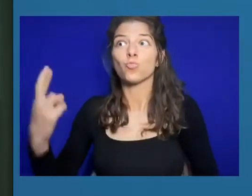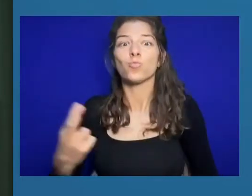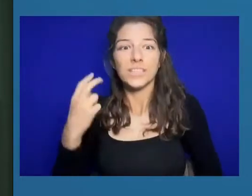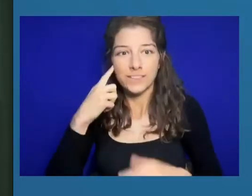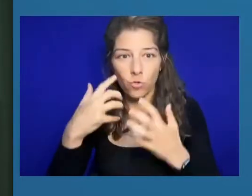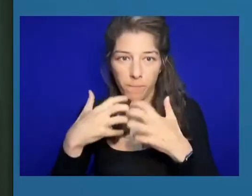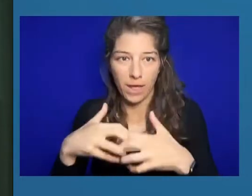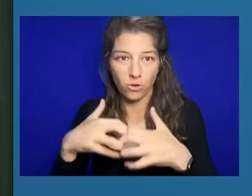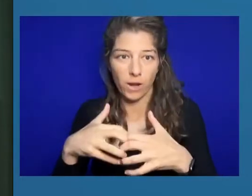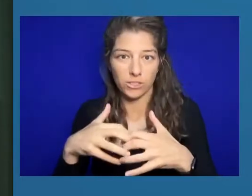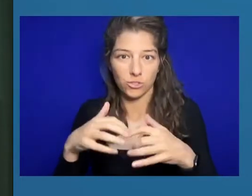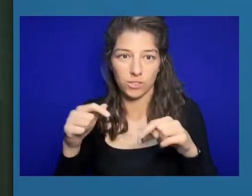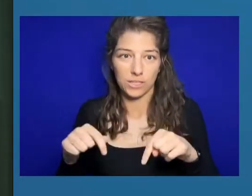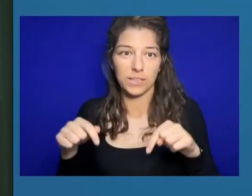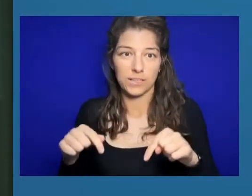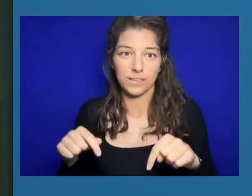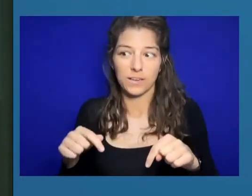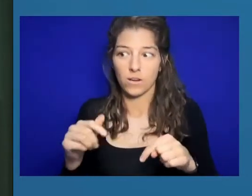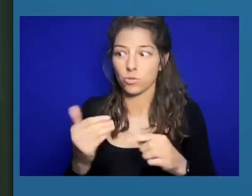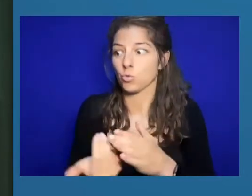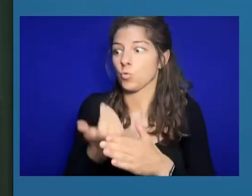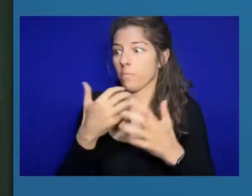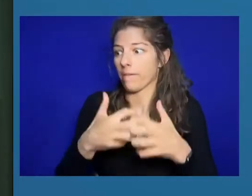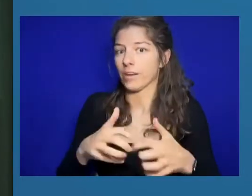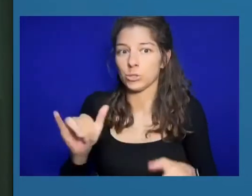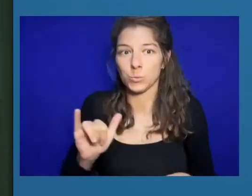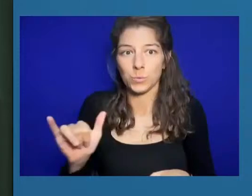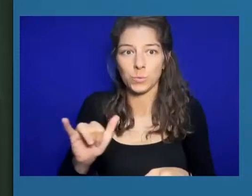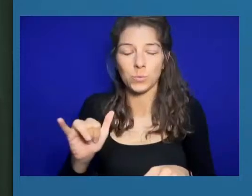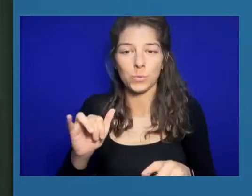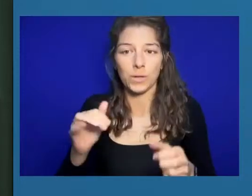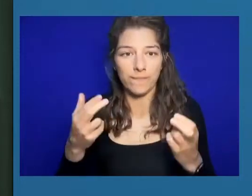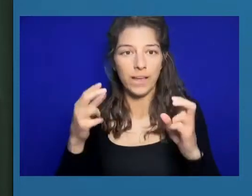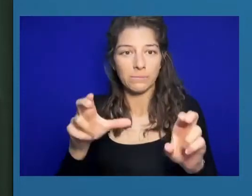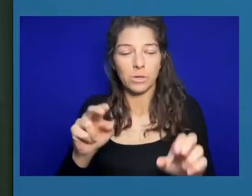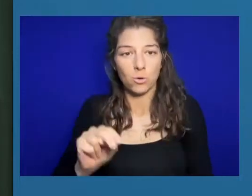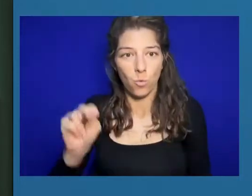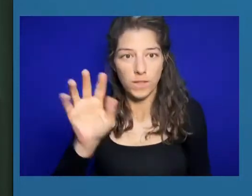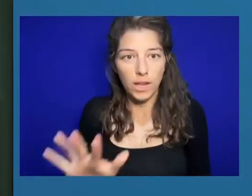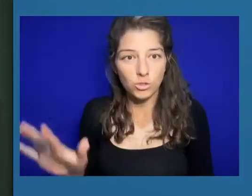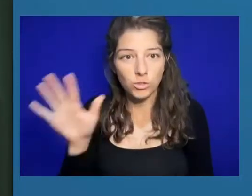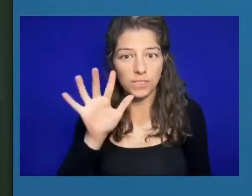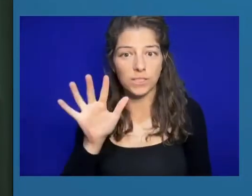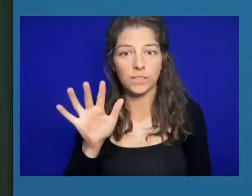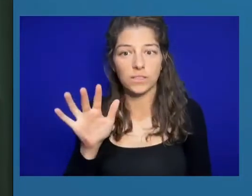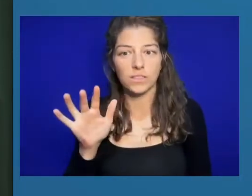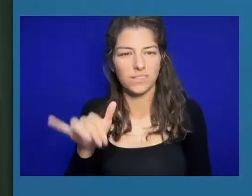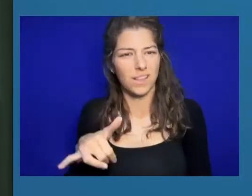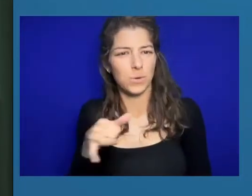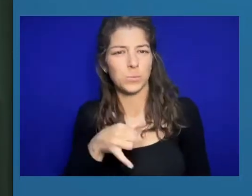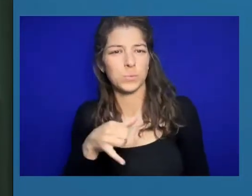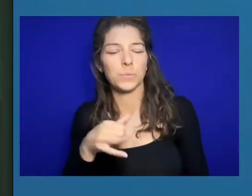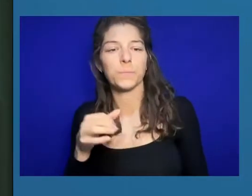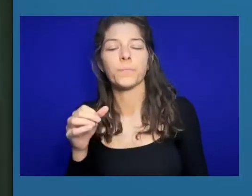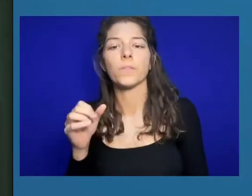in most cases, and certainly all new manufacturing investment to be in the North Country and to look at us.